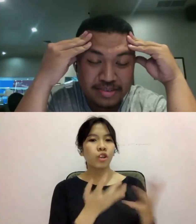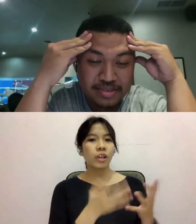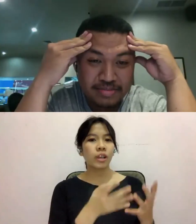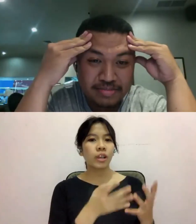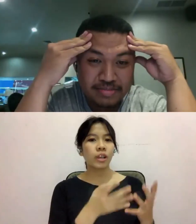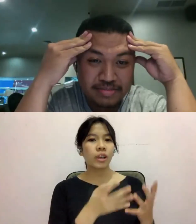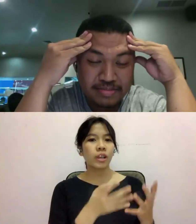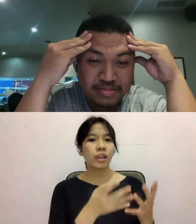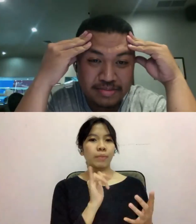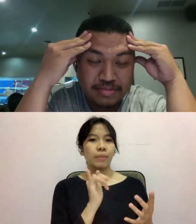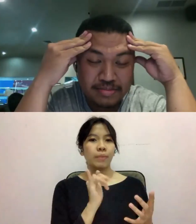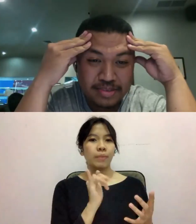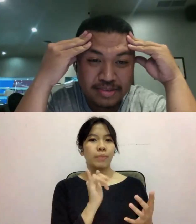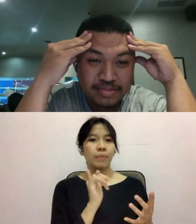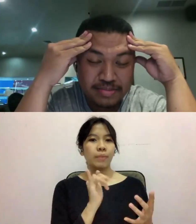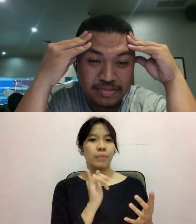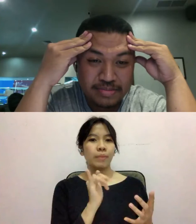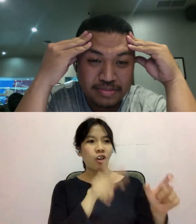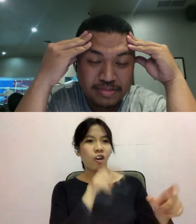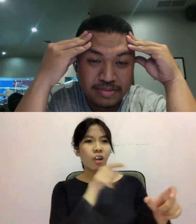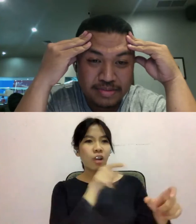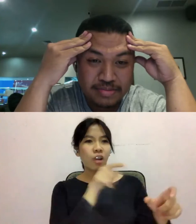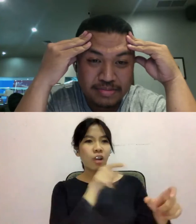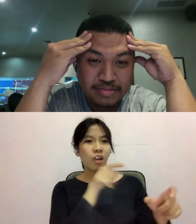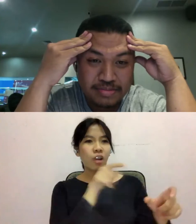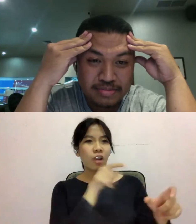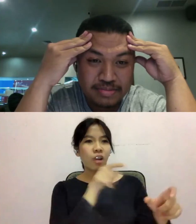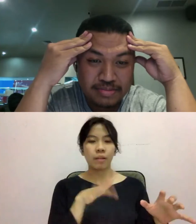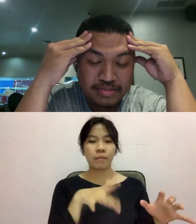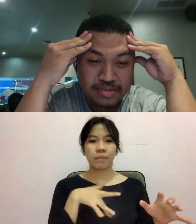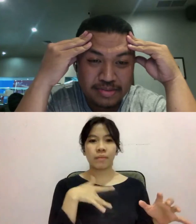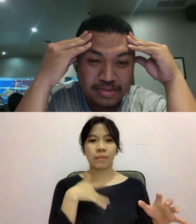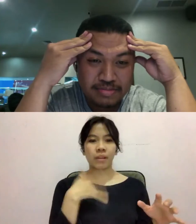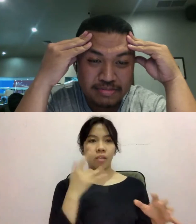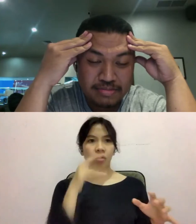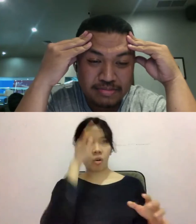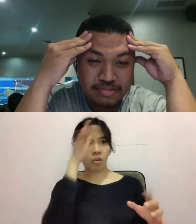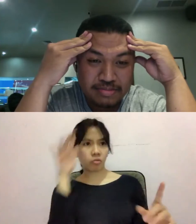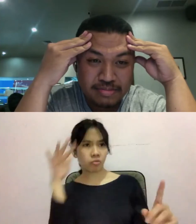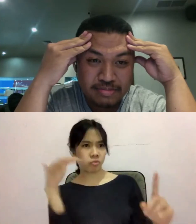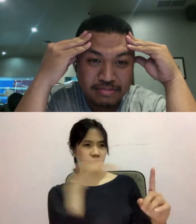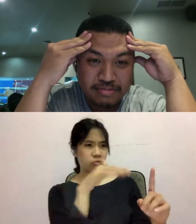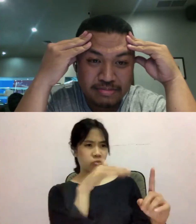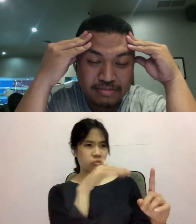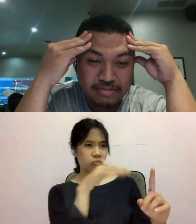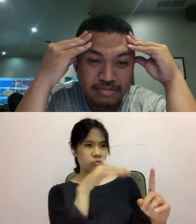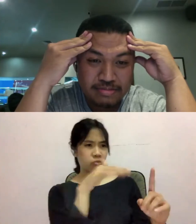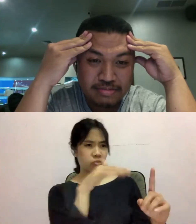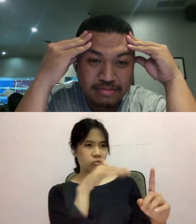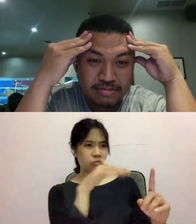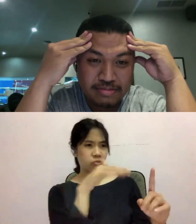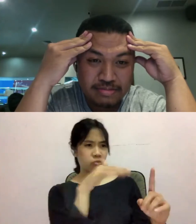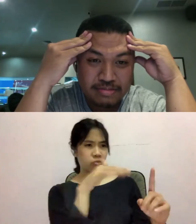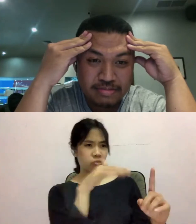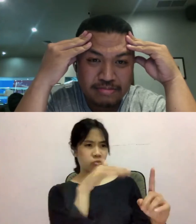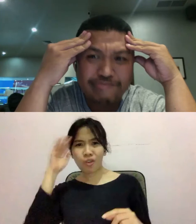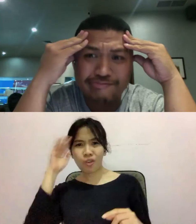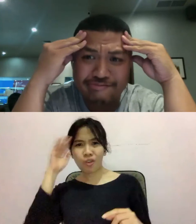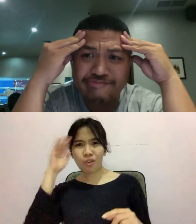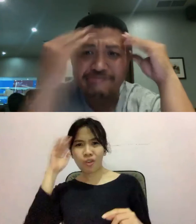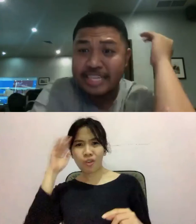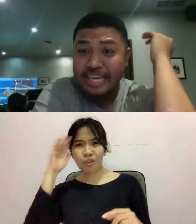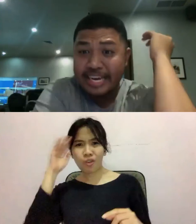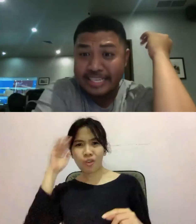male? Like, is it because people look at males as being, well, you're supposed to be tough. Like males are supposed to be